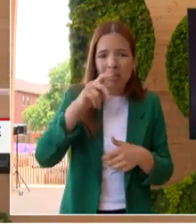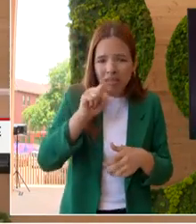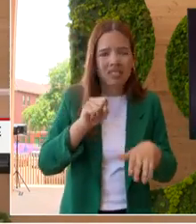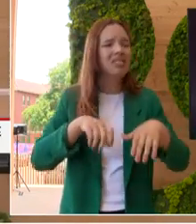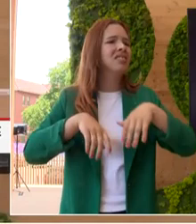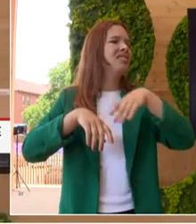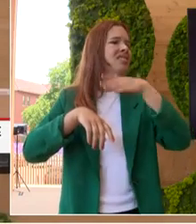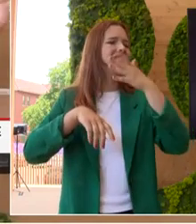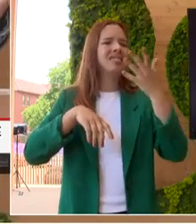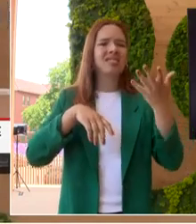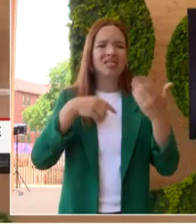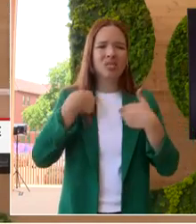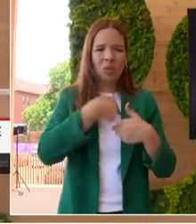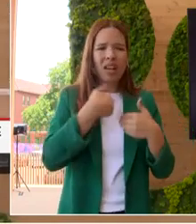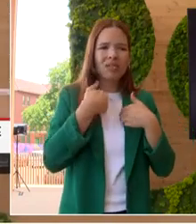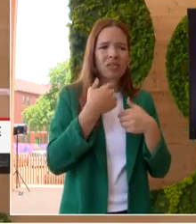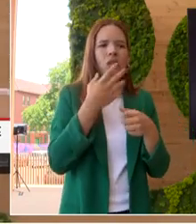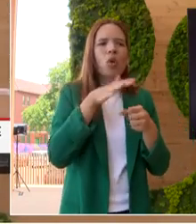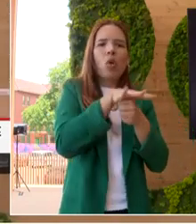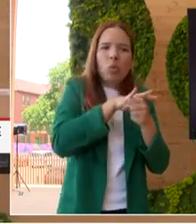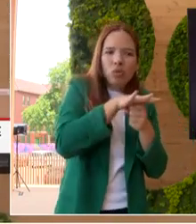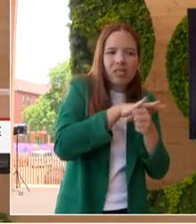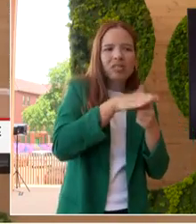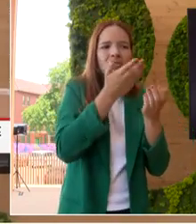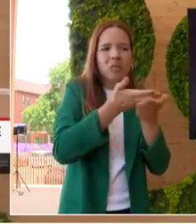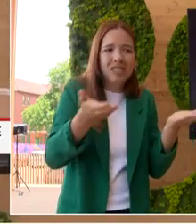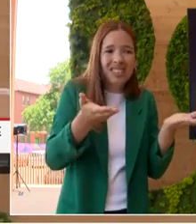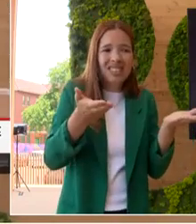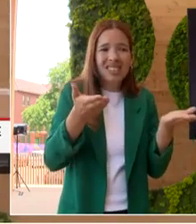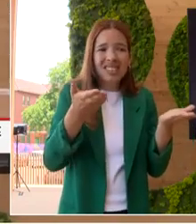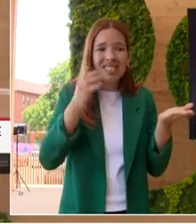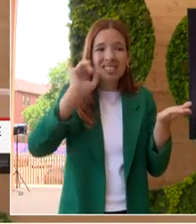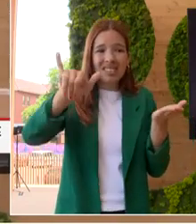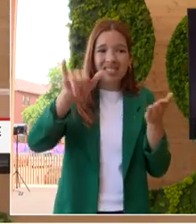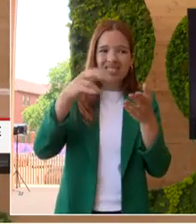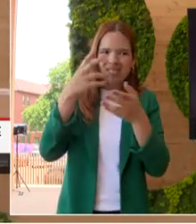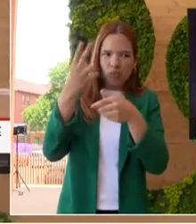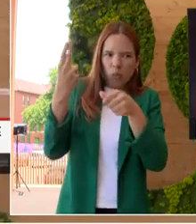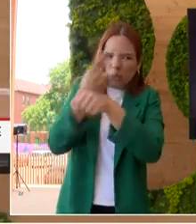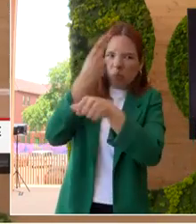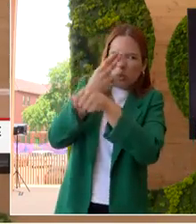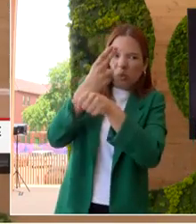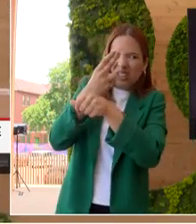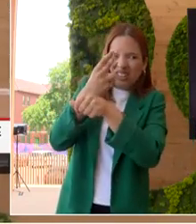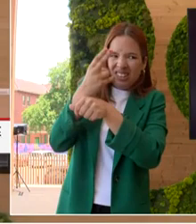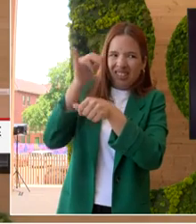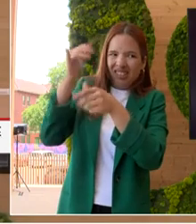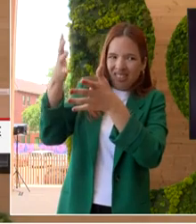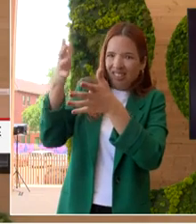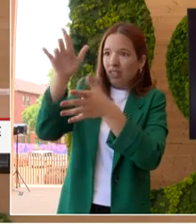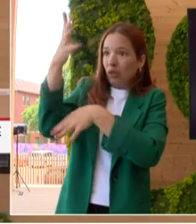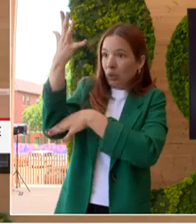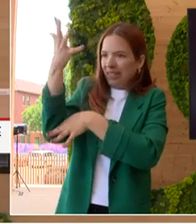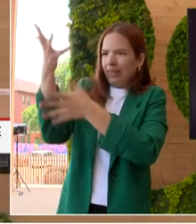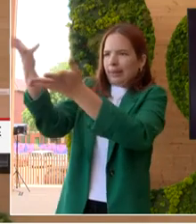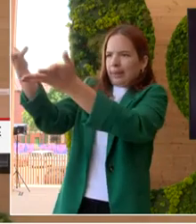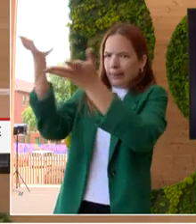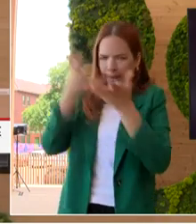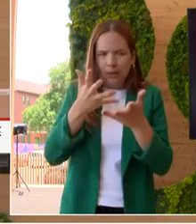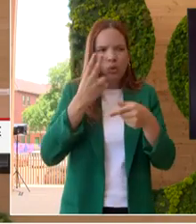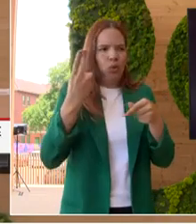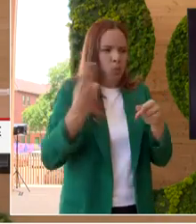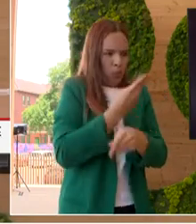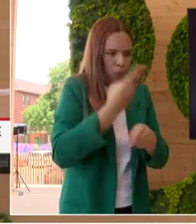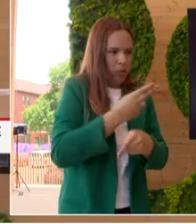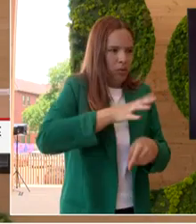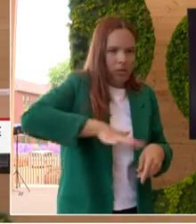sourced materials such as local street trees to build some of our furniture. It takes a village to build a retail